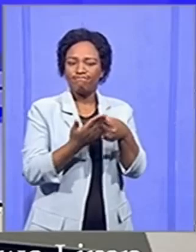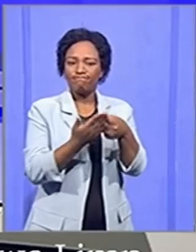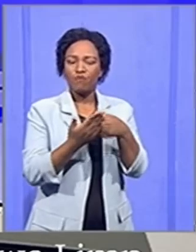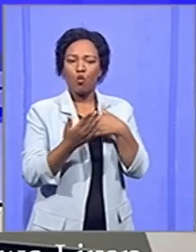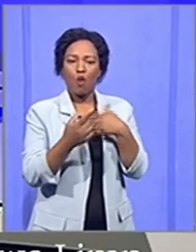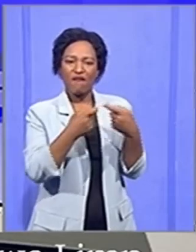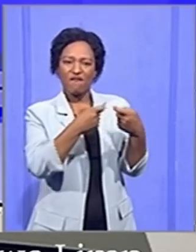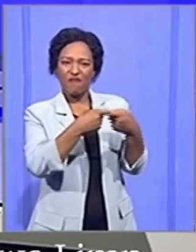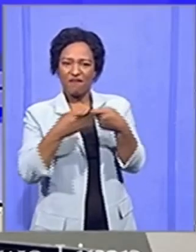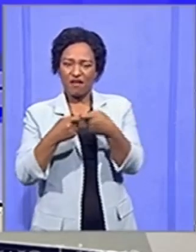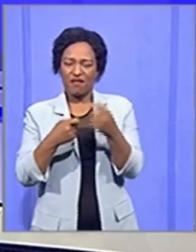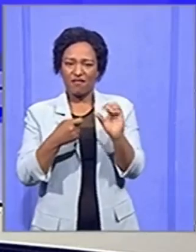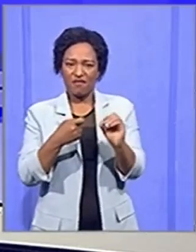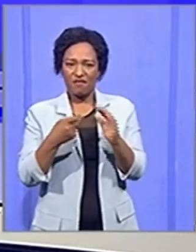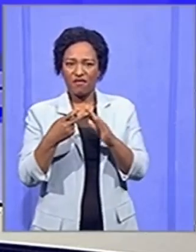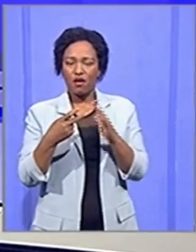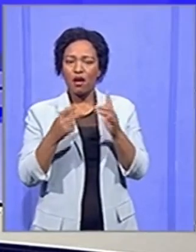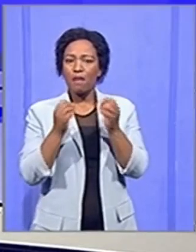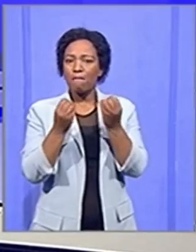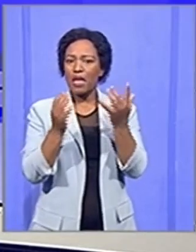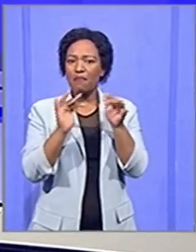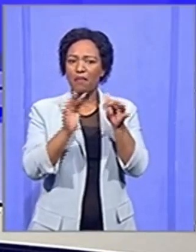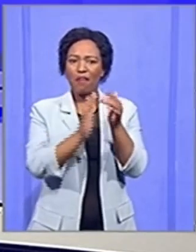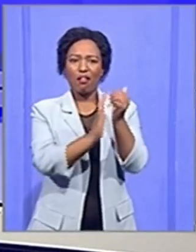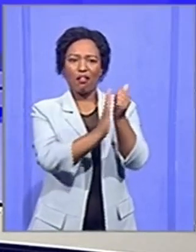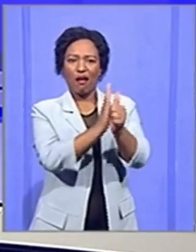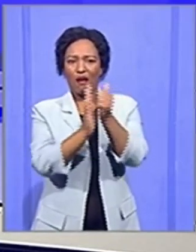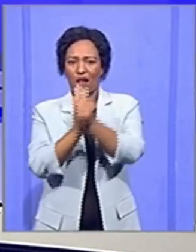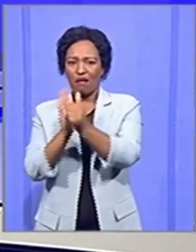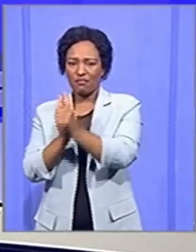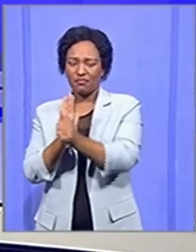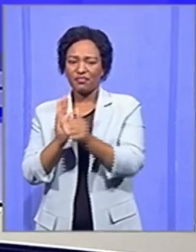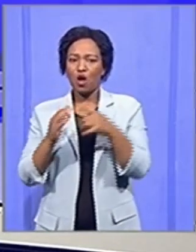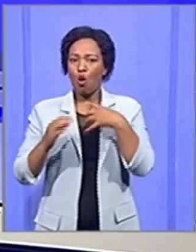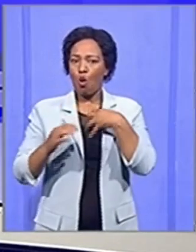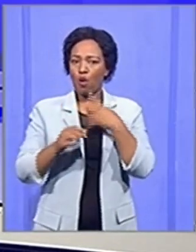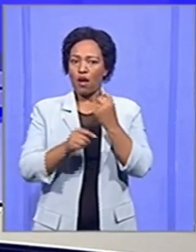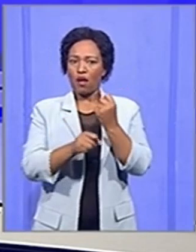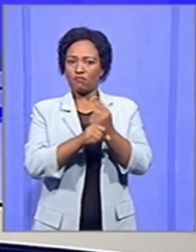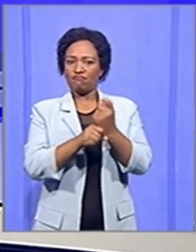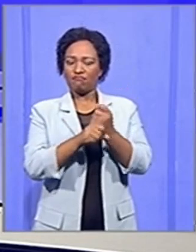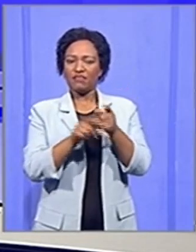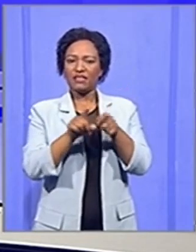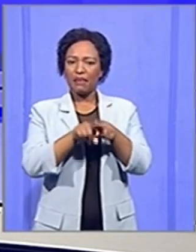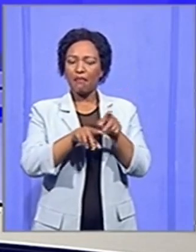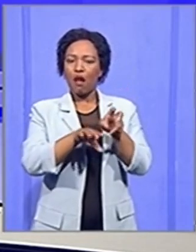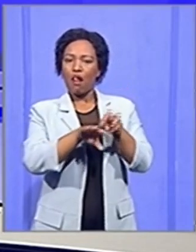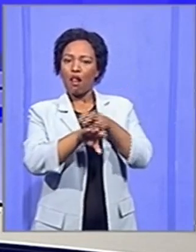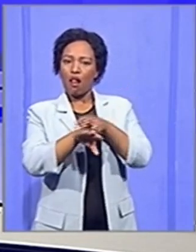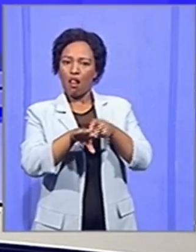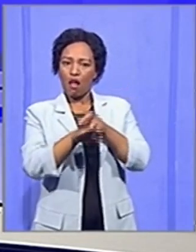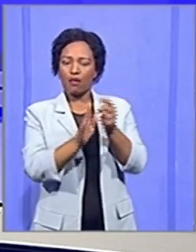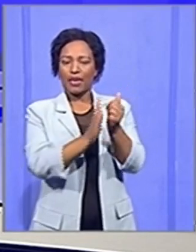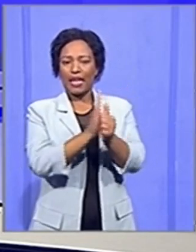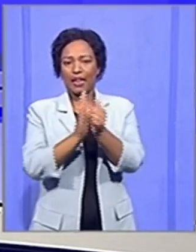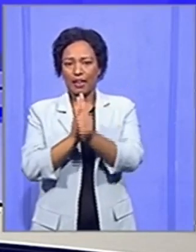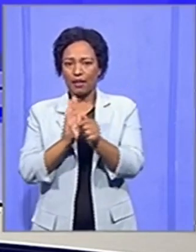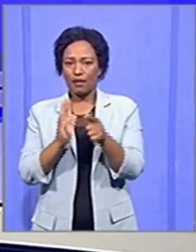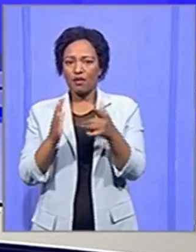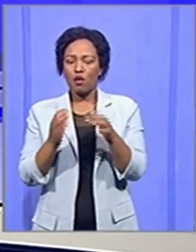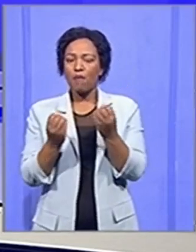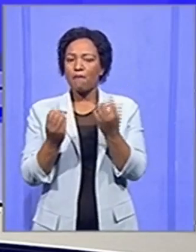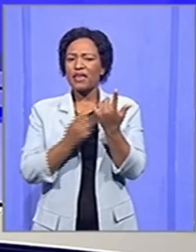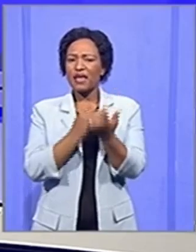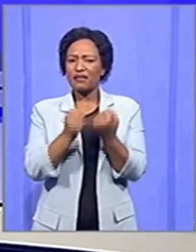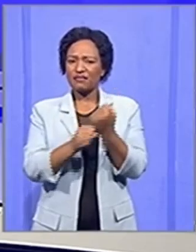industryng e lebisang kwa go bolaweng ga bapagami, beng ba ditekisi le bakgweetsi. E setse le dingwaga di le mmalwa